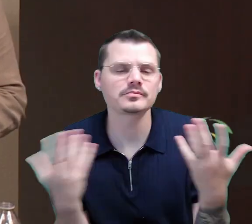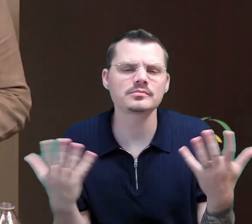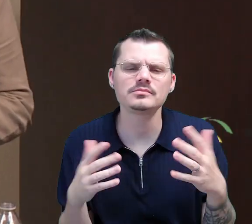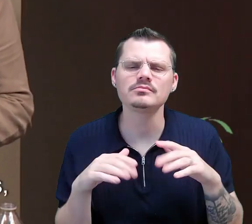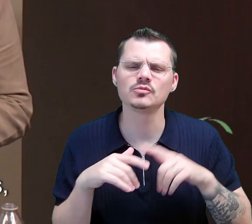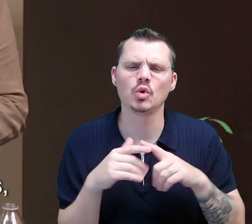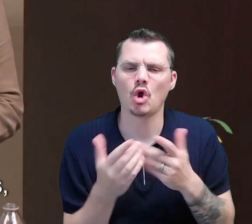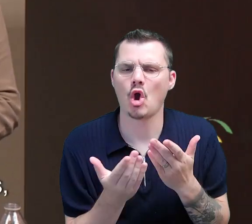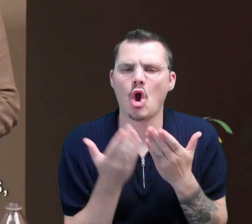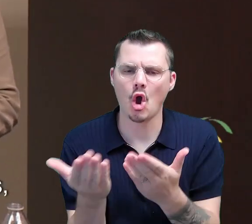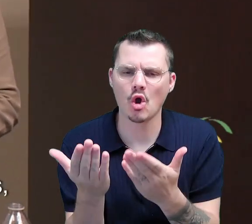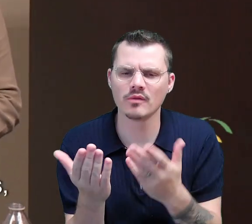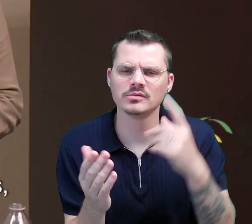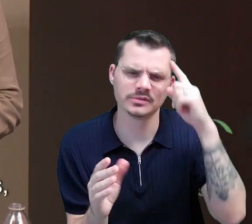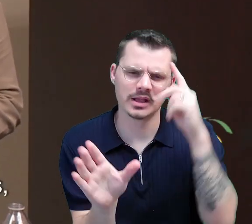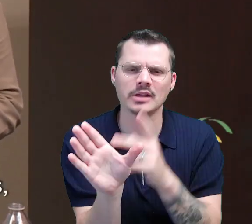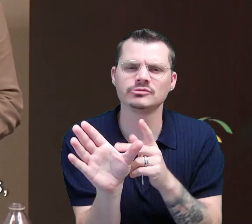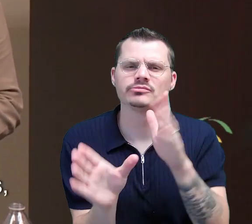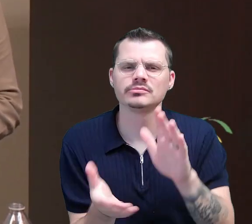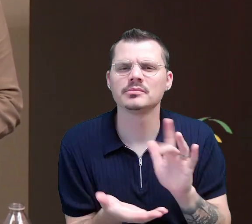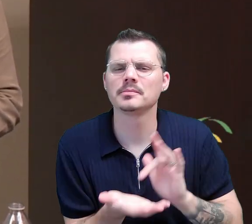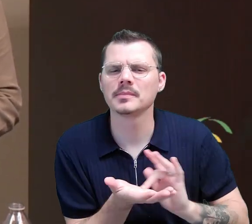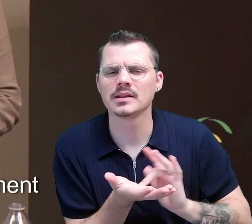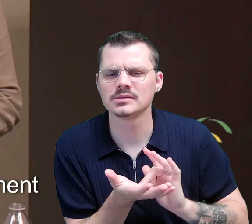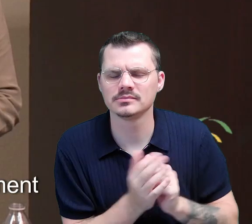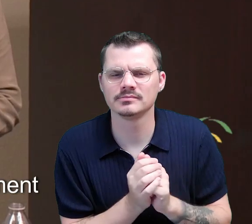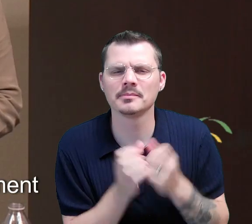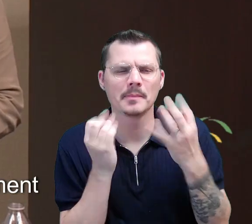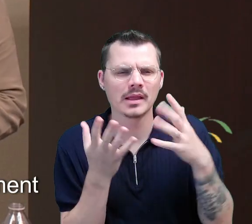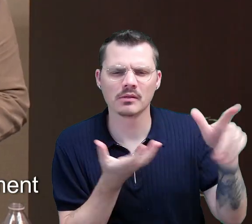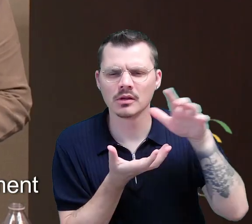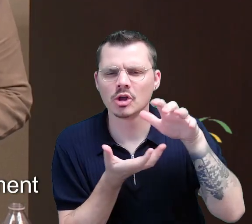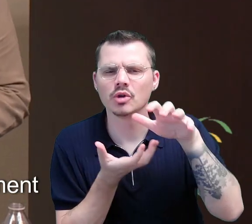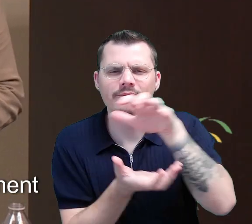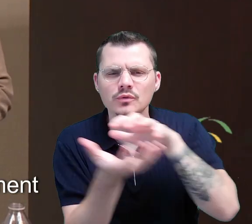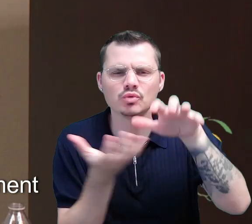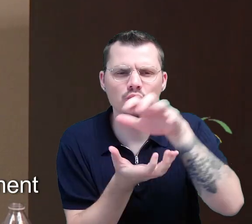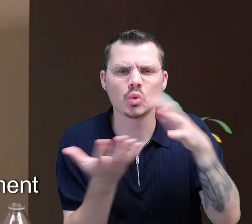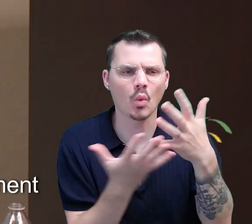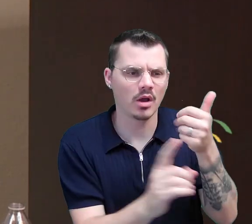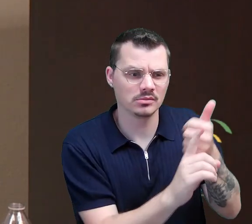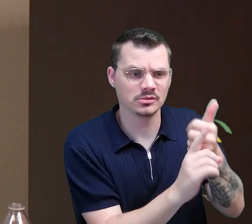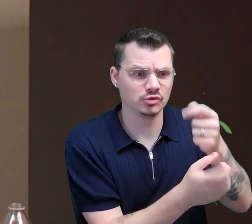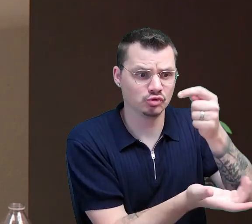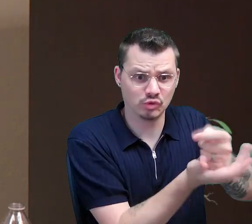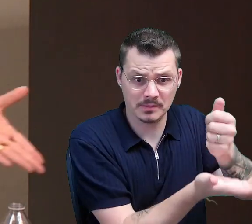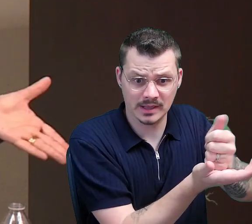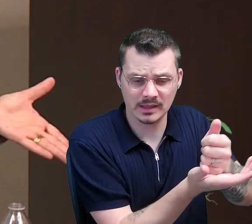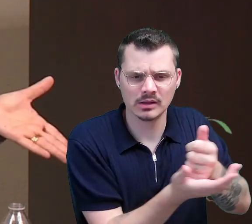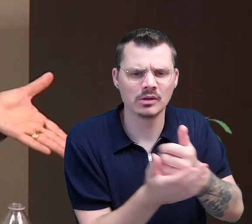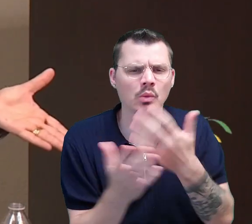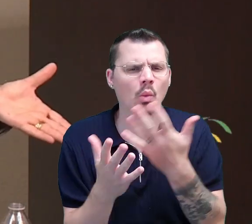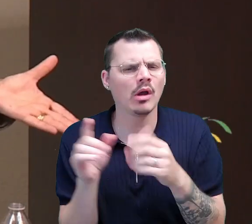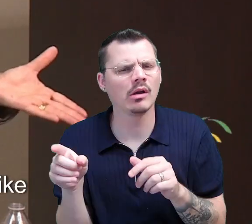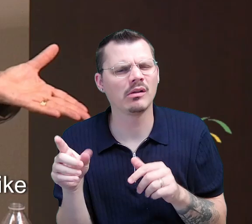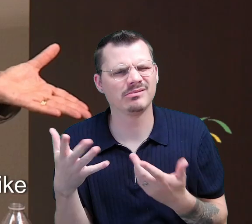to offer people psychiatric medicines. A lot of confusion about what's treatment versus what's something